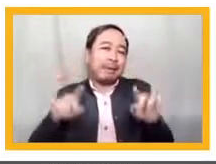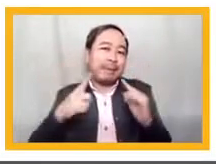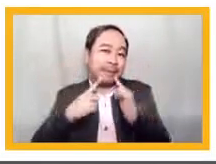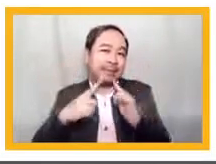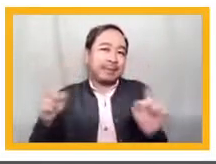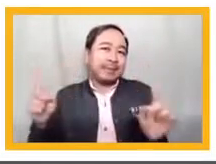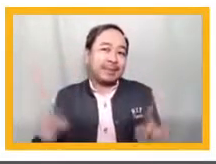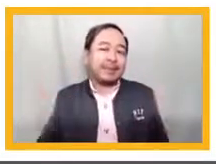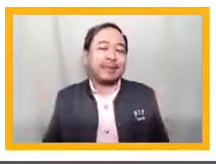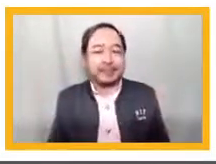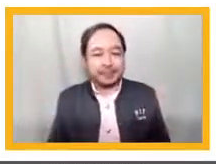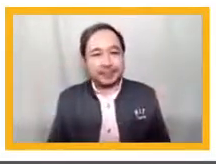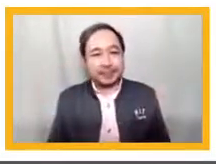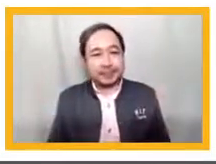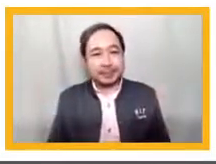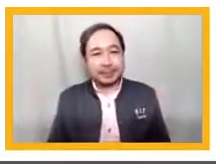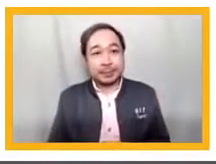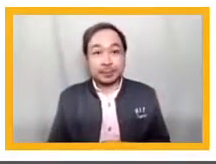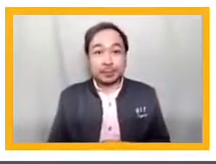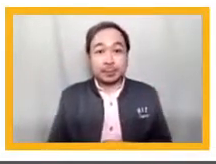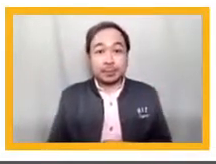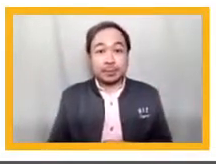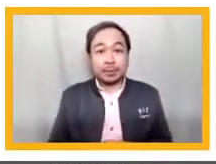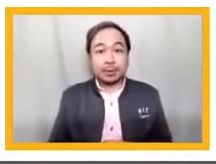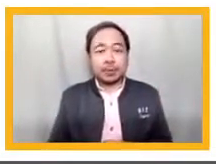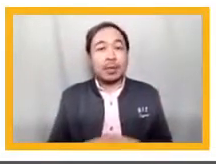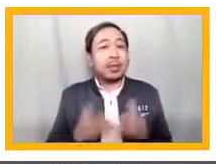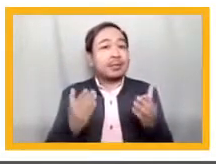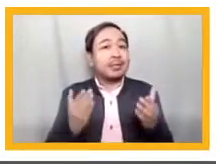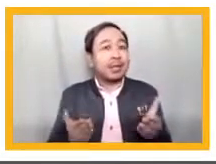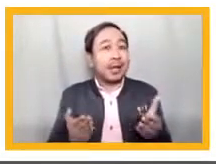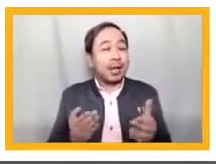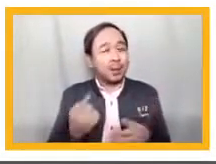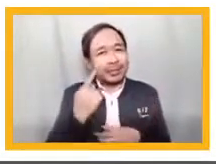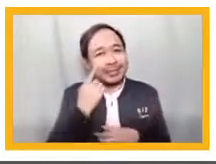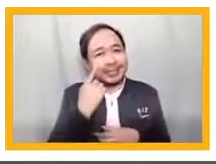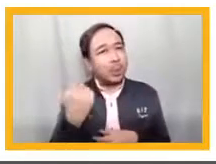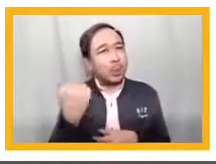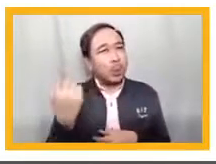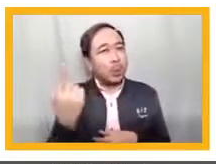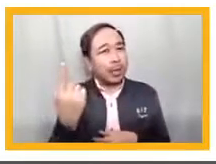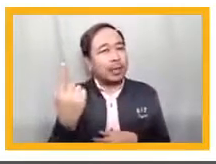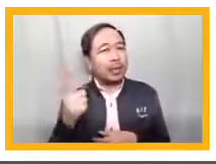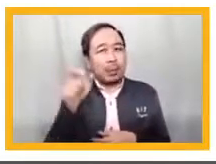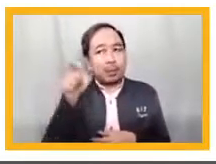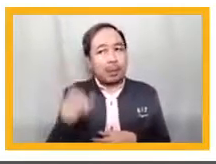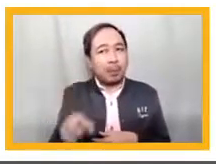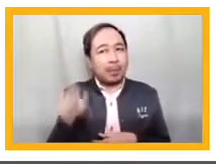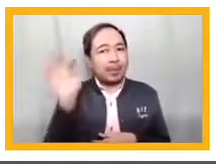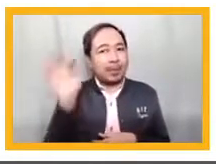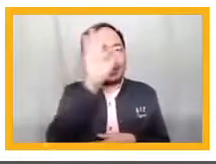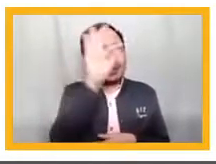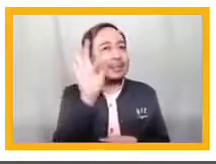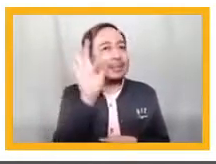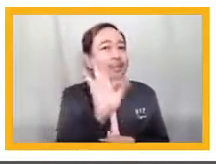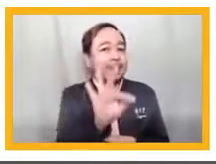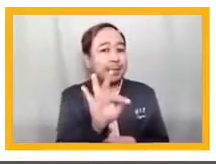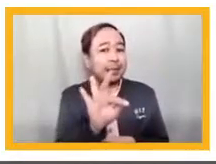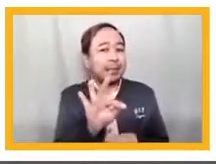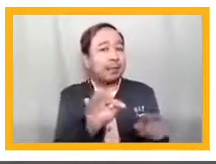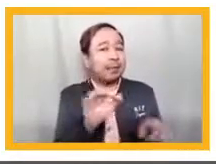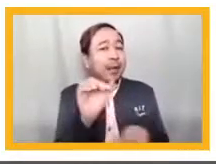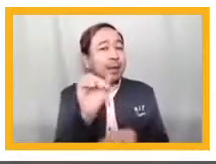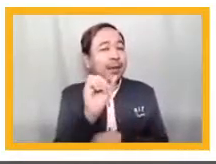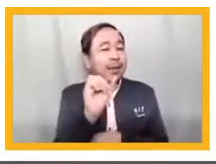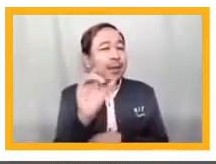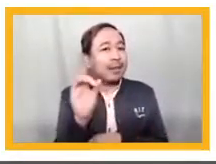much. Great closing. And I can see here from one participant, there is a very specific ask for ADB to create such